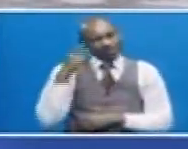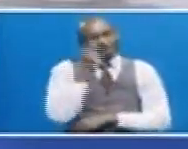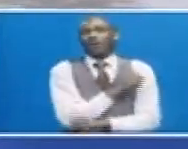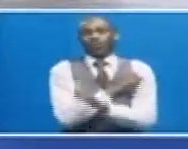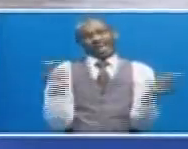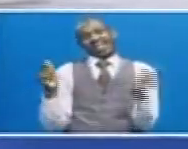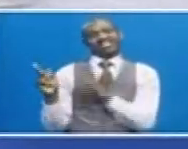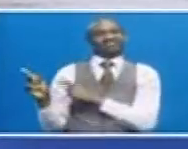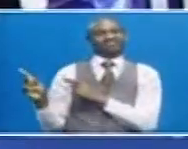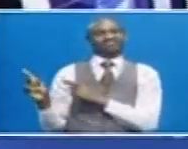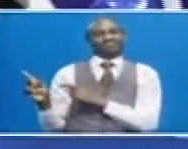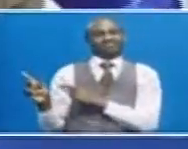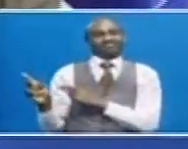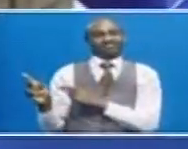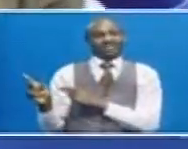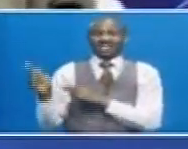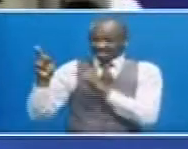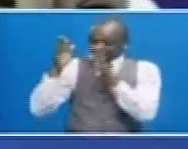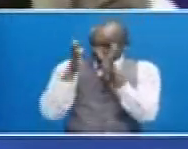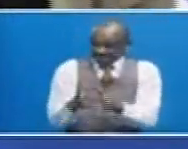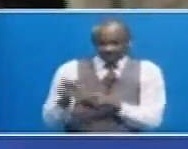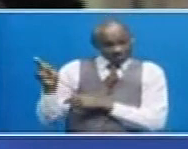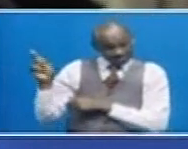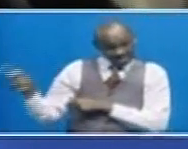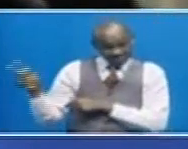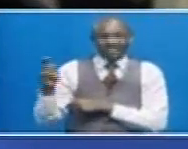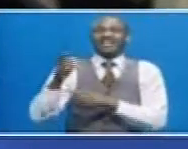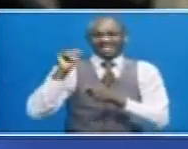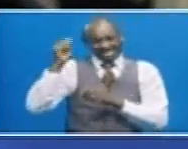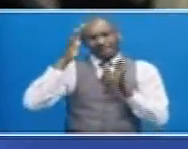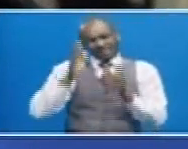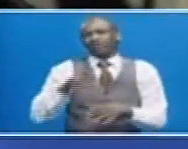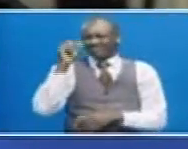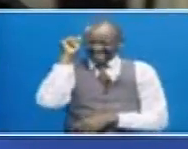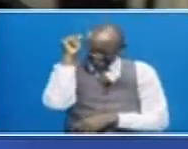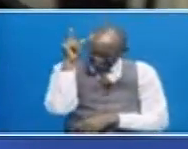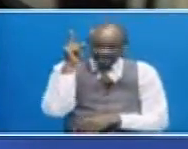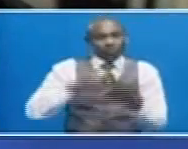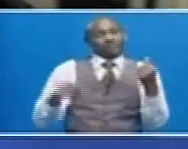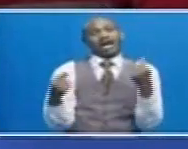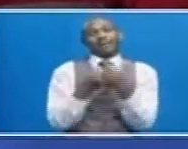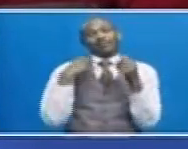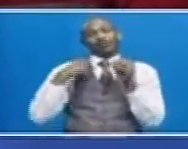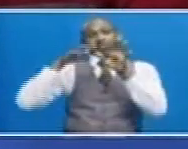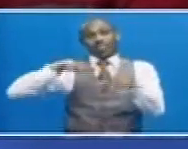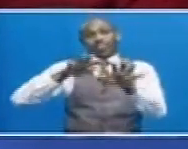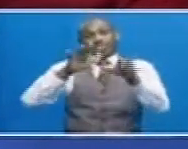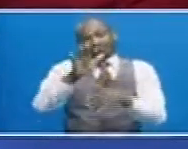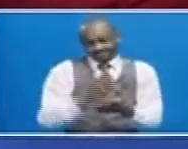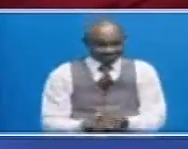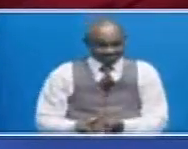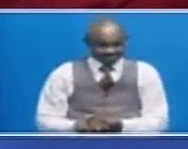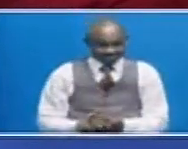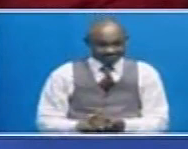Kenyans. Hezron Oyaro is one of the Kenyans who understand too well the effects of floods.